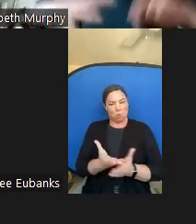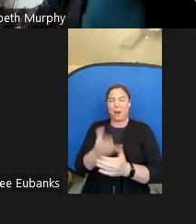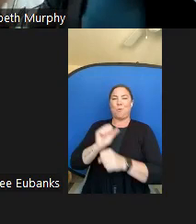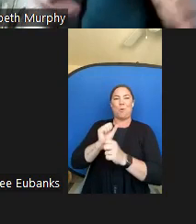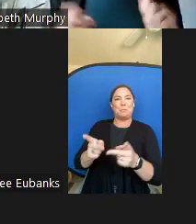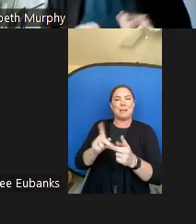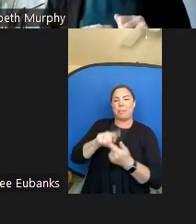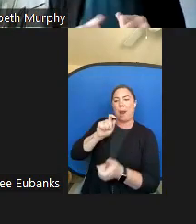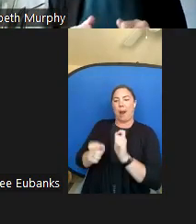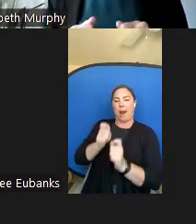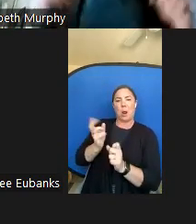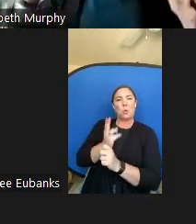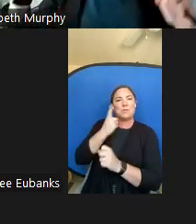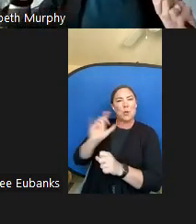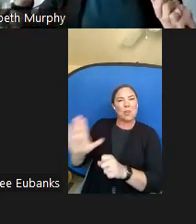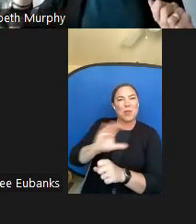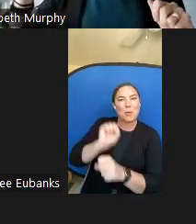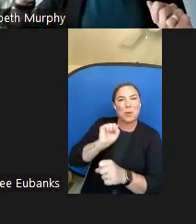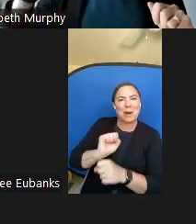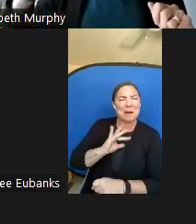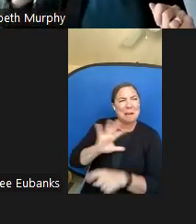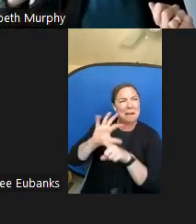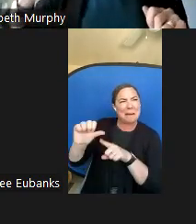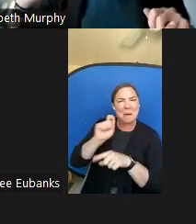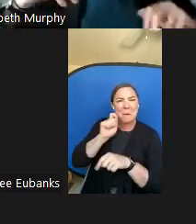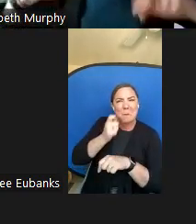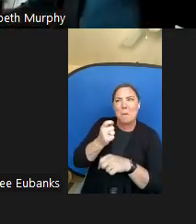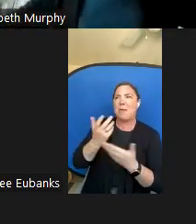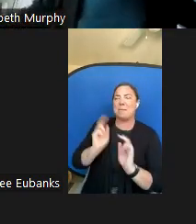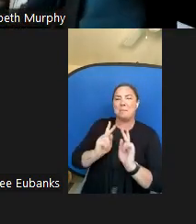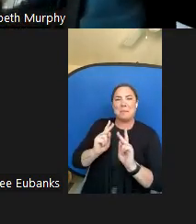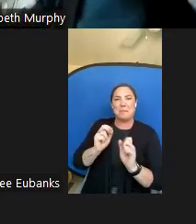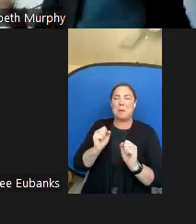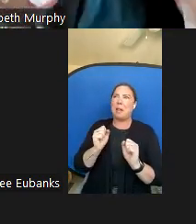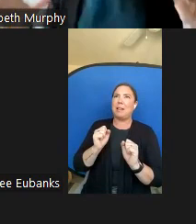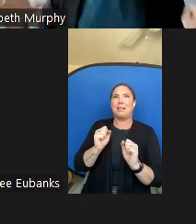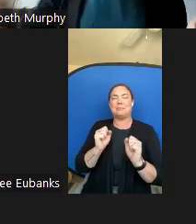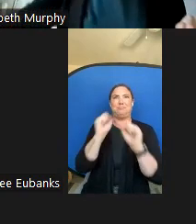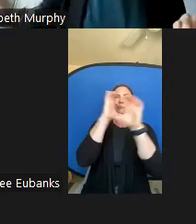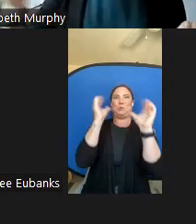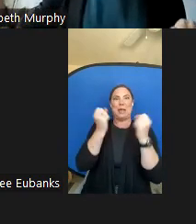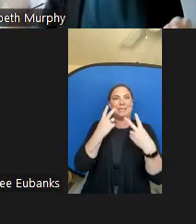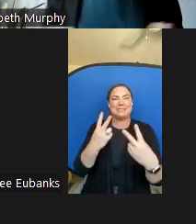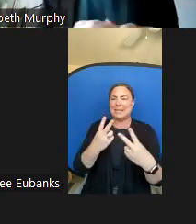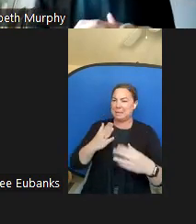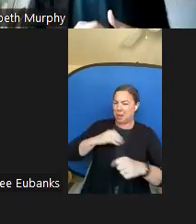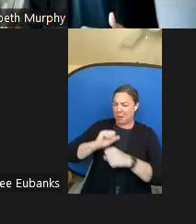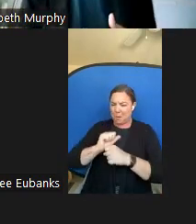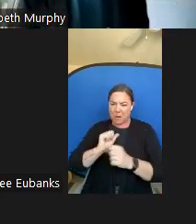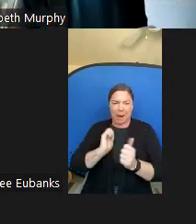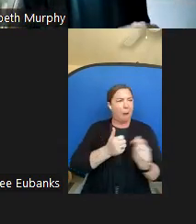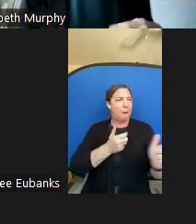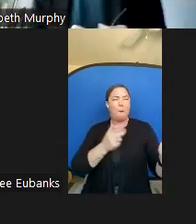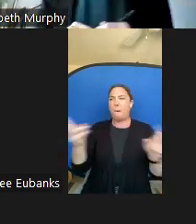kind of a great way in which you can see how they're thinking about how their trade is situated and things that can be brought in